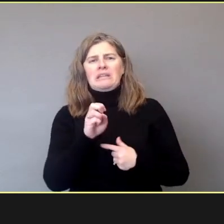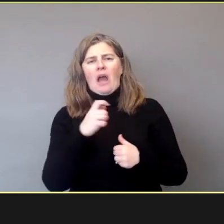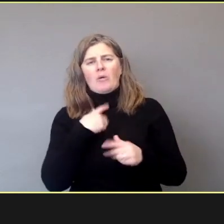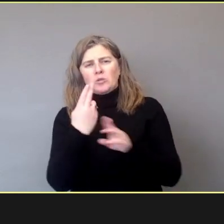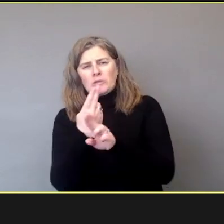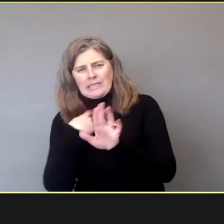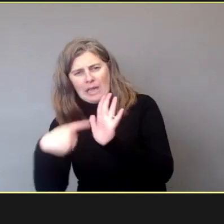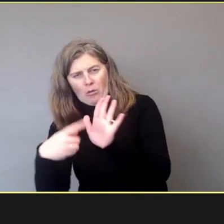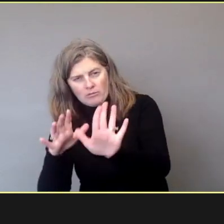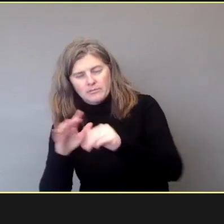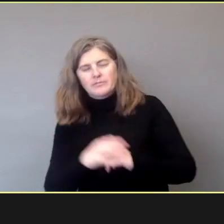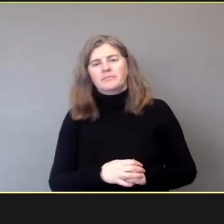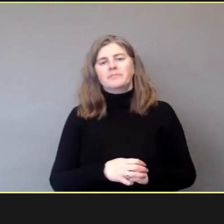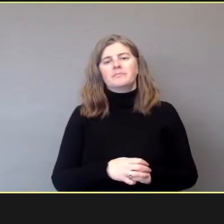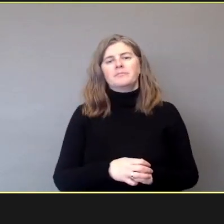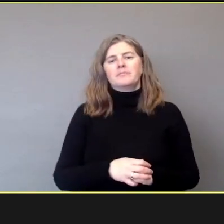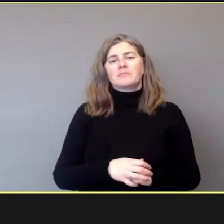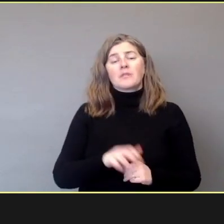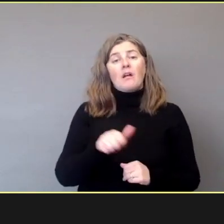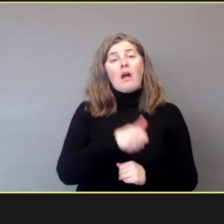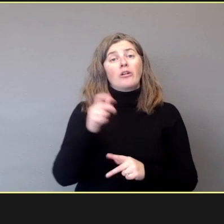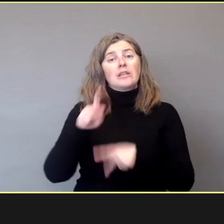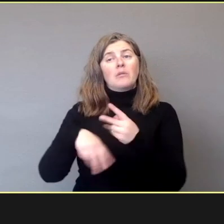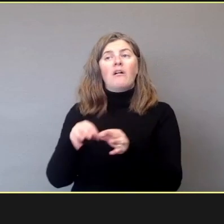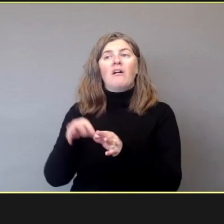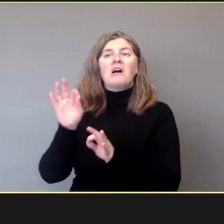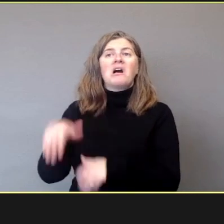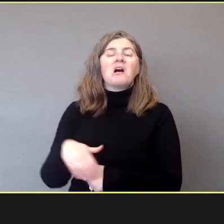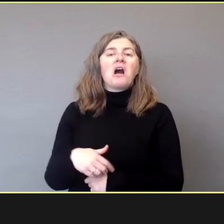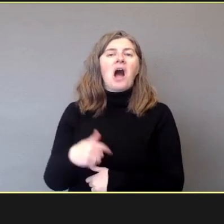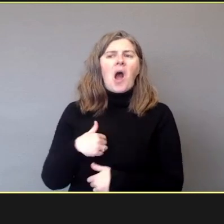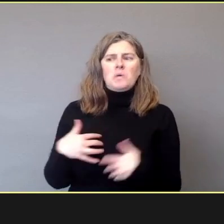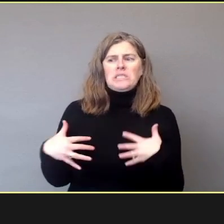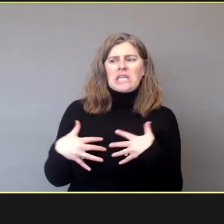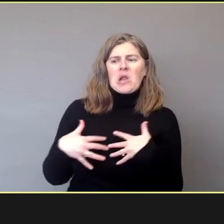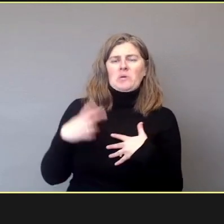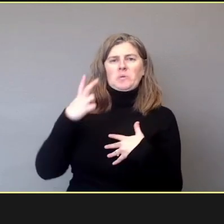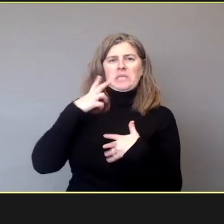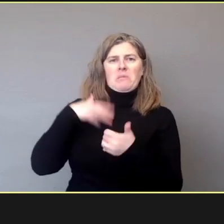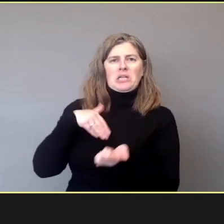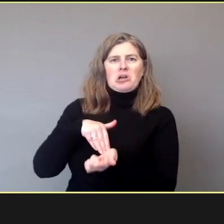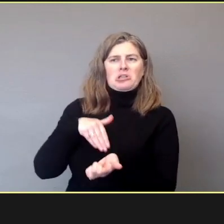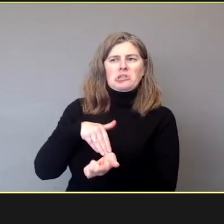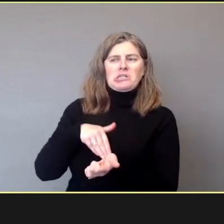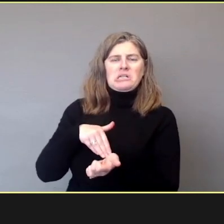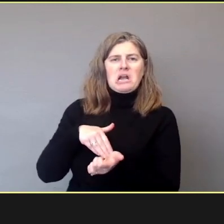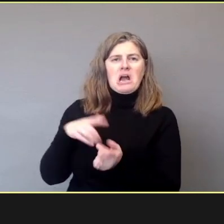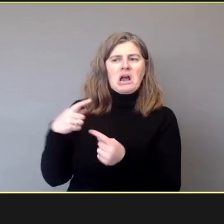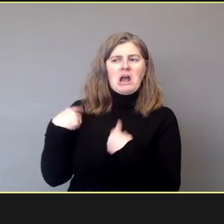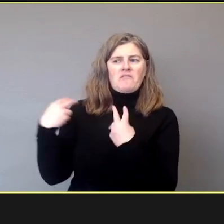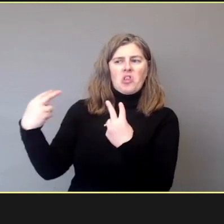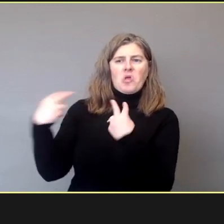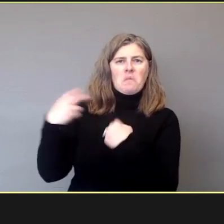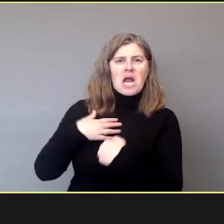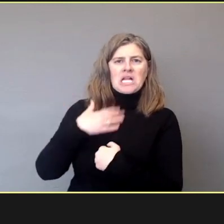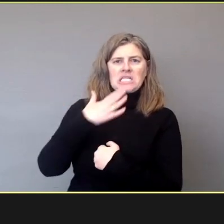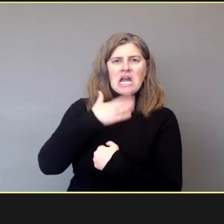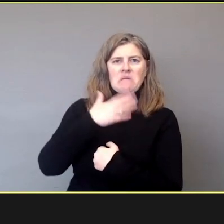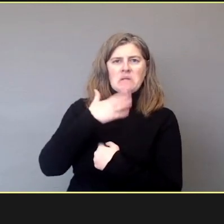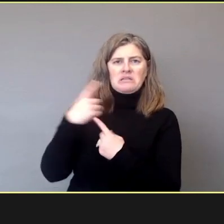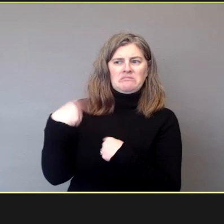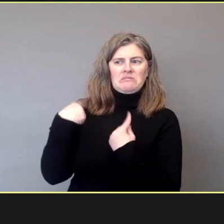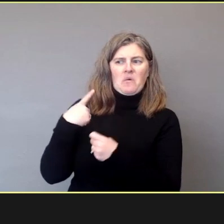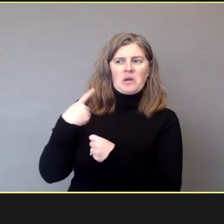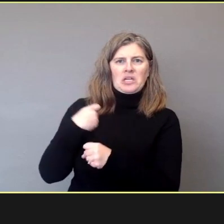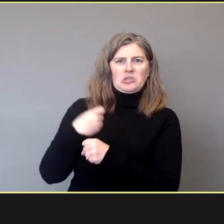an example. And then there's other kind of deferred care, like I was scared to go see my doctor, so I haven't had anyone look at my diabetes for a year